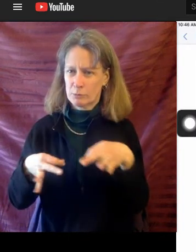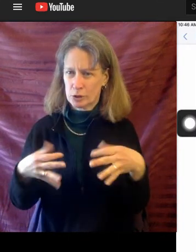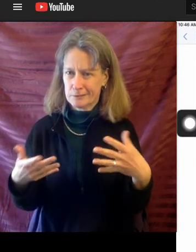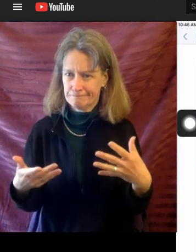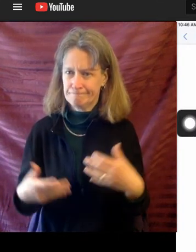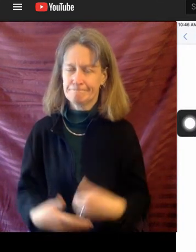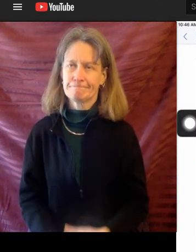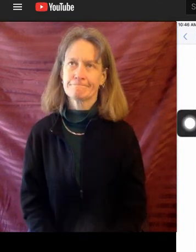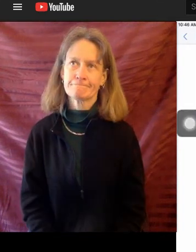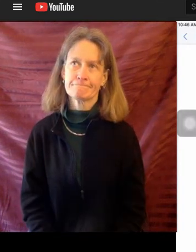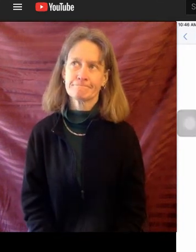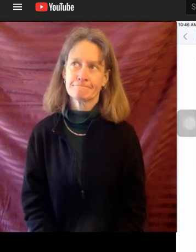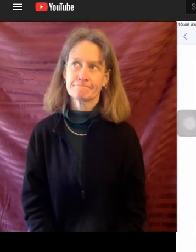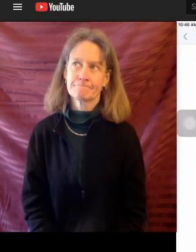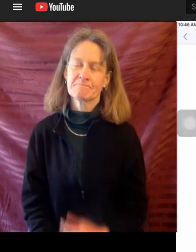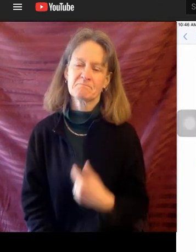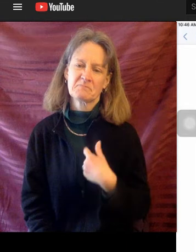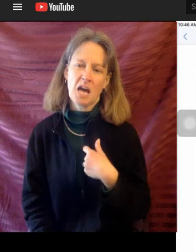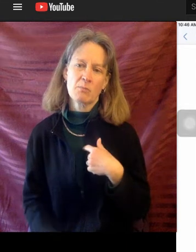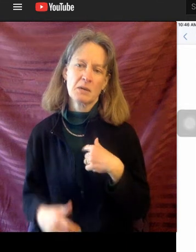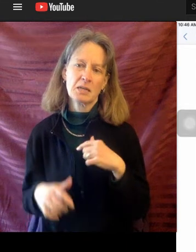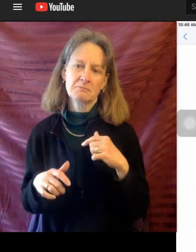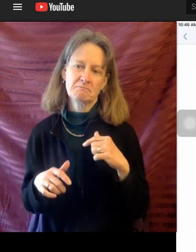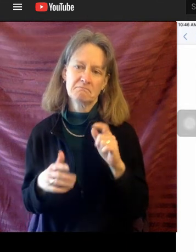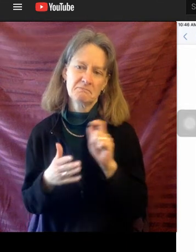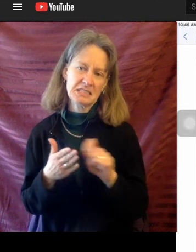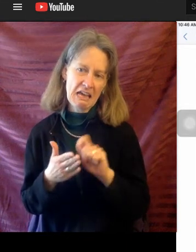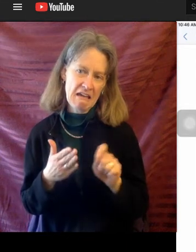say a ball